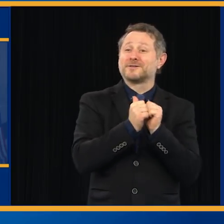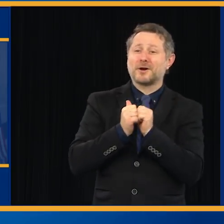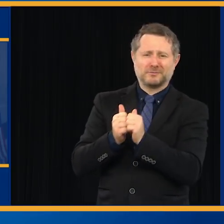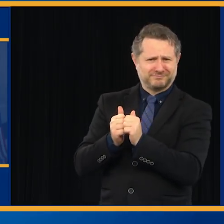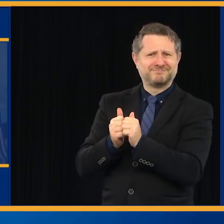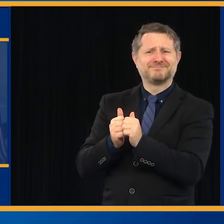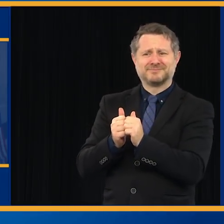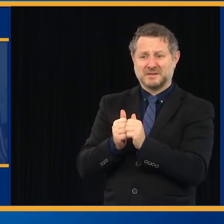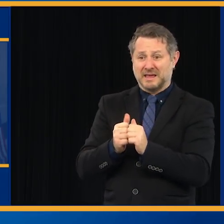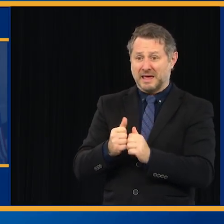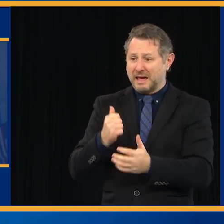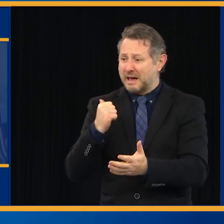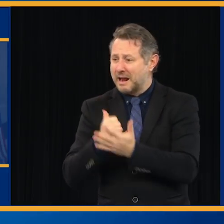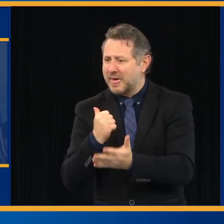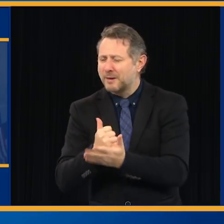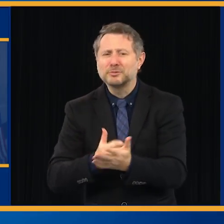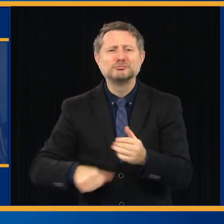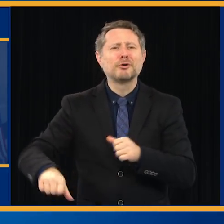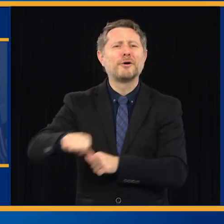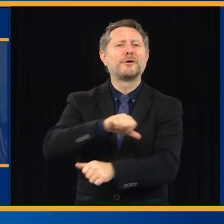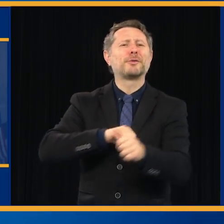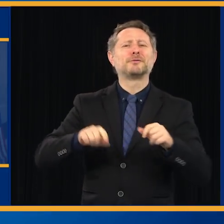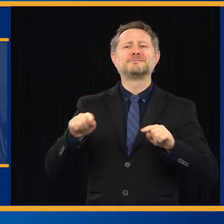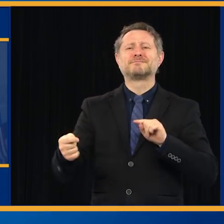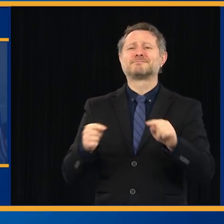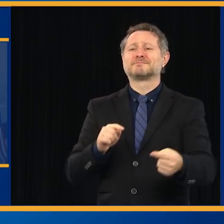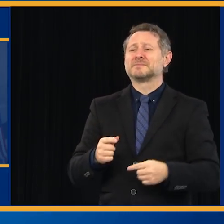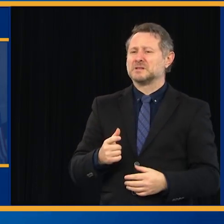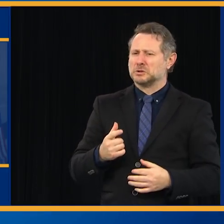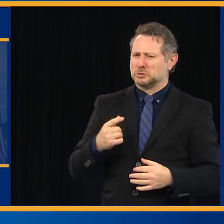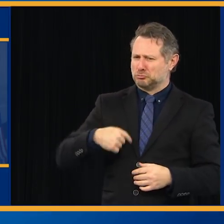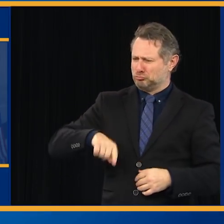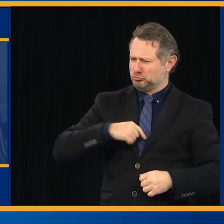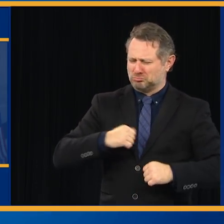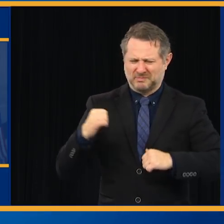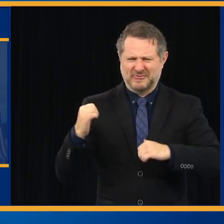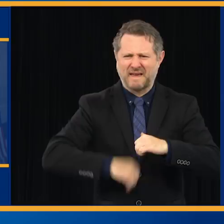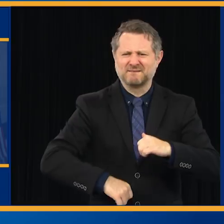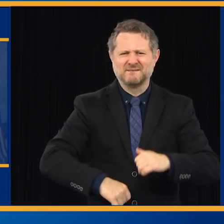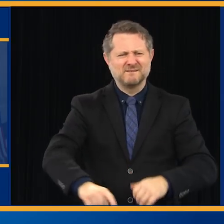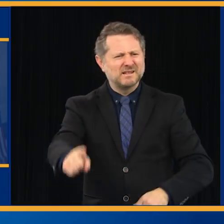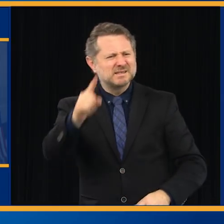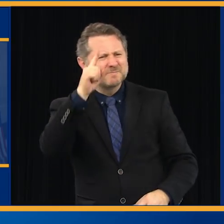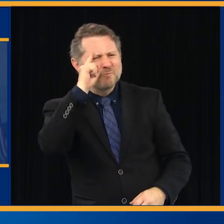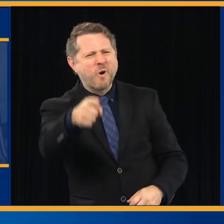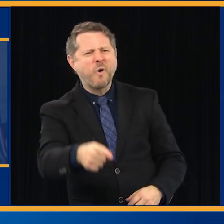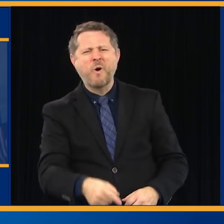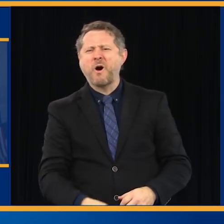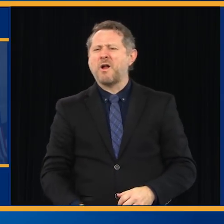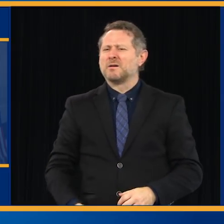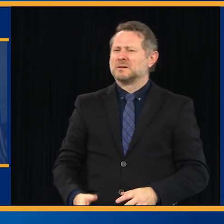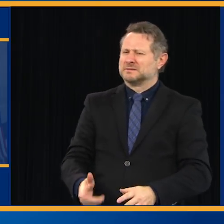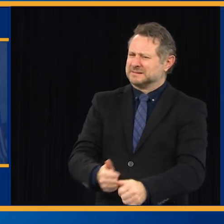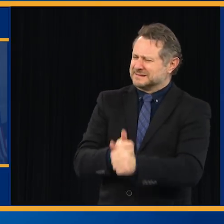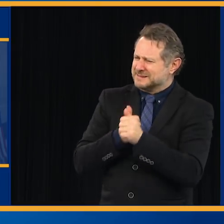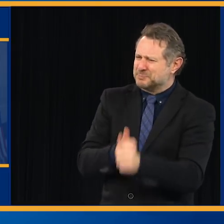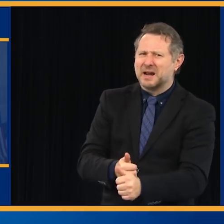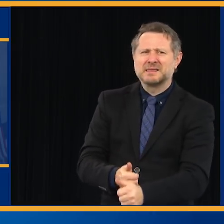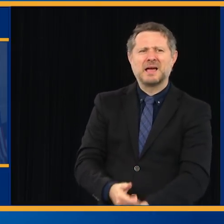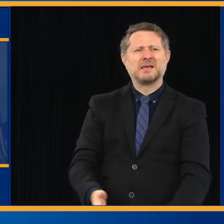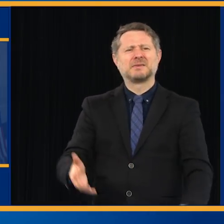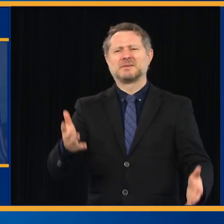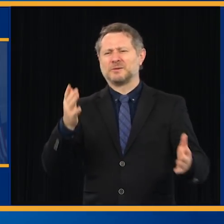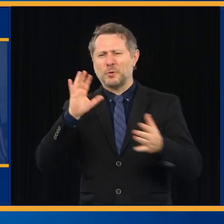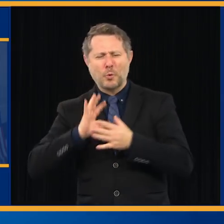people are helping one another, and how tough we are, and how smart we are, and how disciplined we are, and